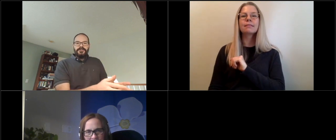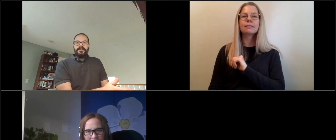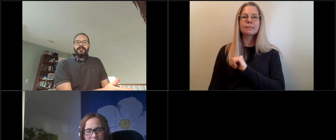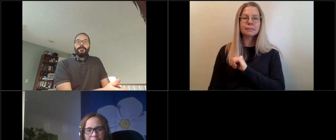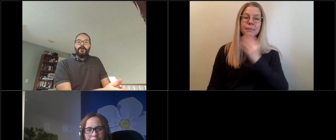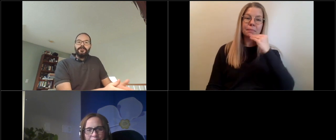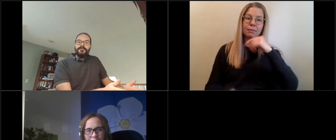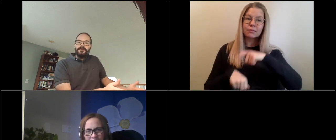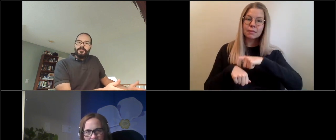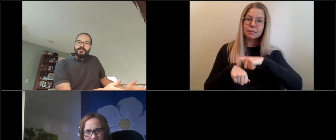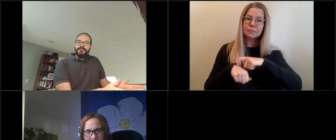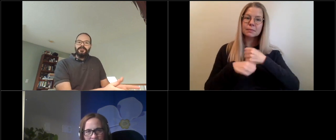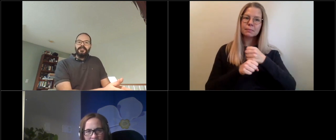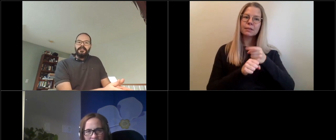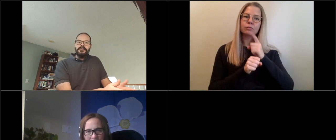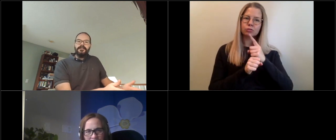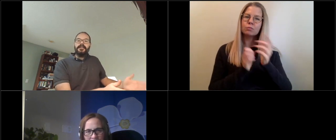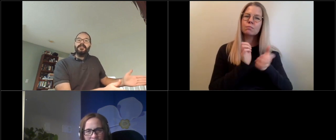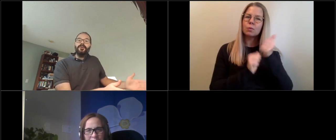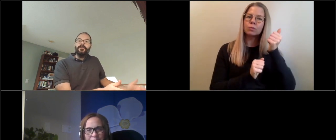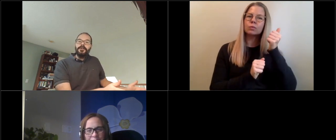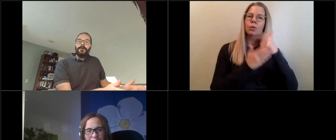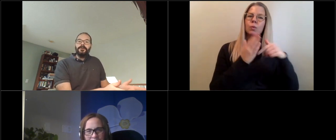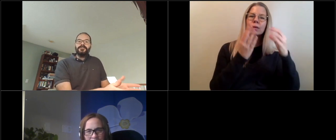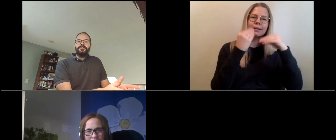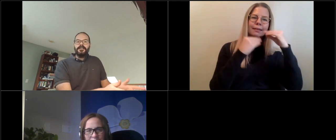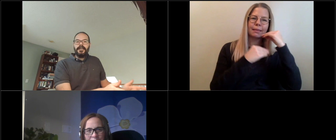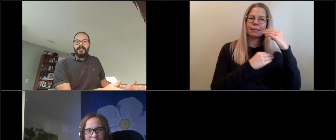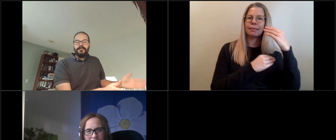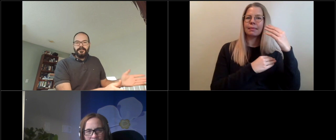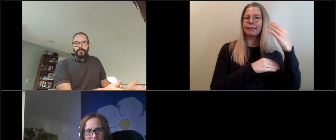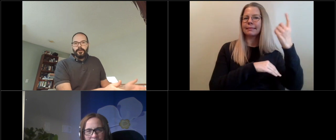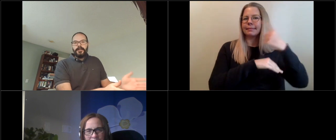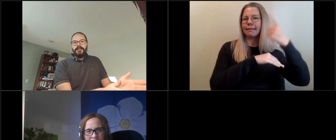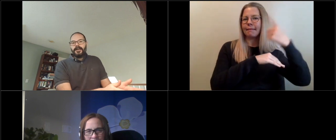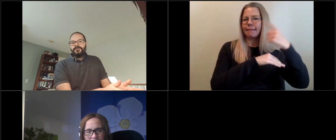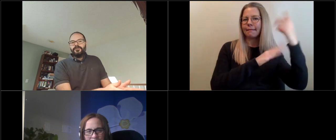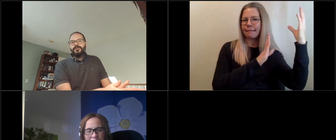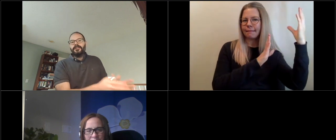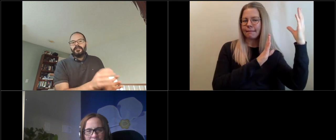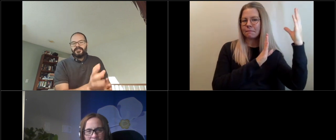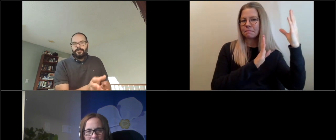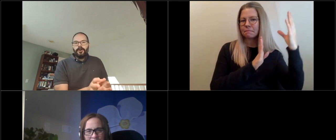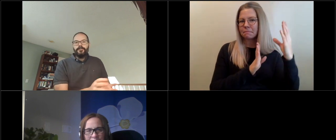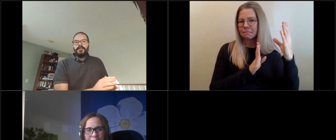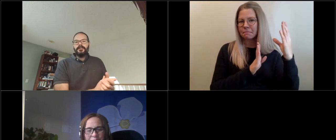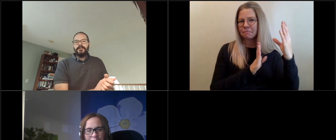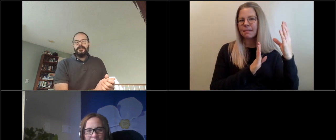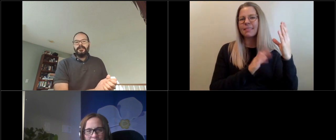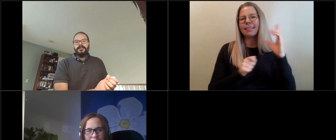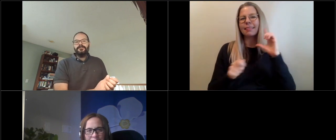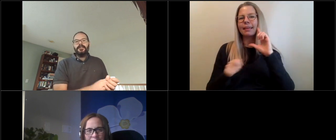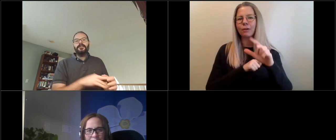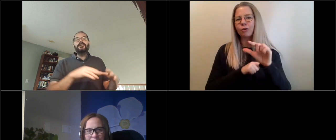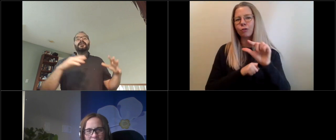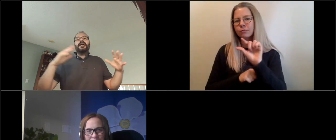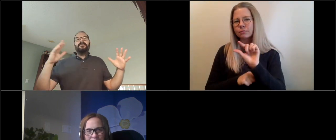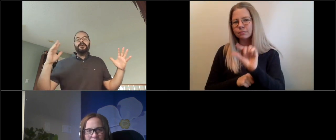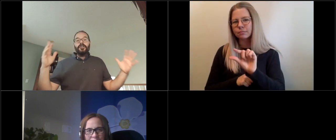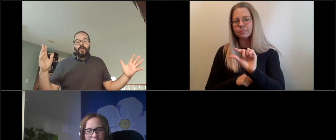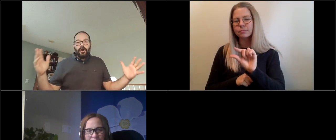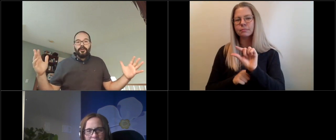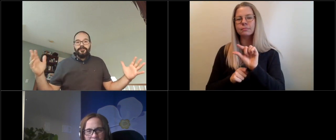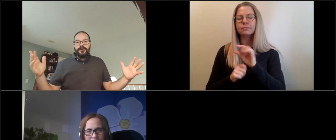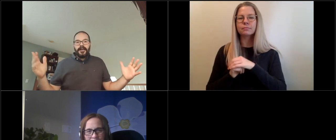times so that the bulk of your meals are eaten in the early parts of the day, the morning and the afternoon, and a small meal in the evening,